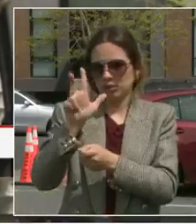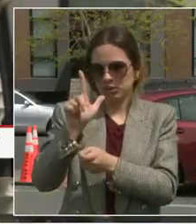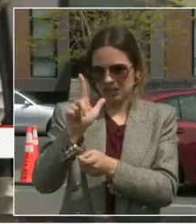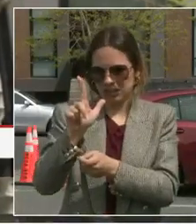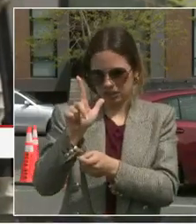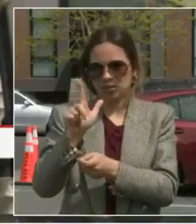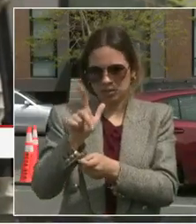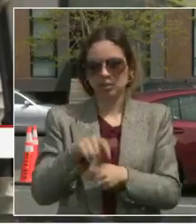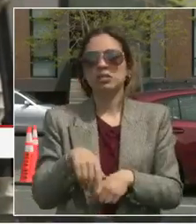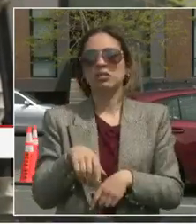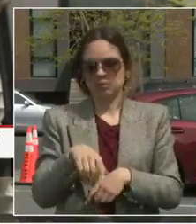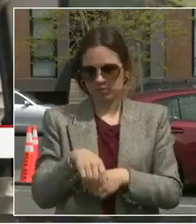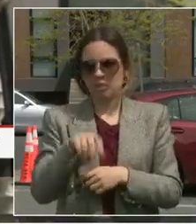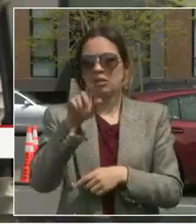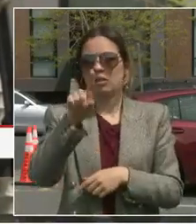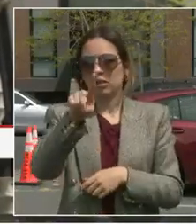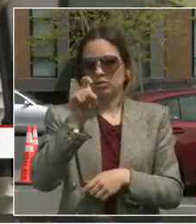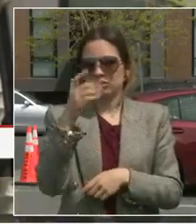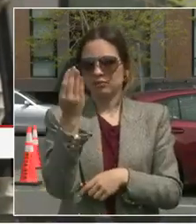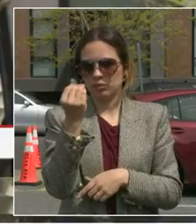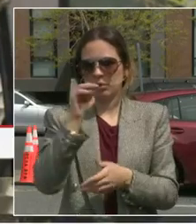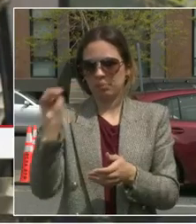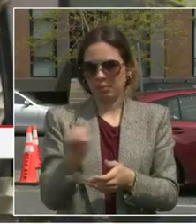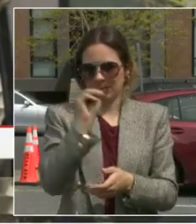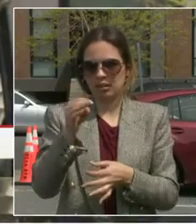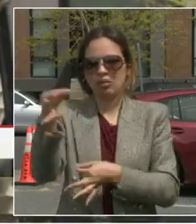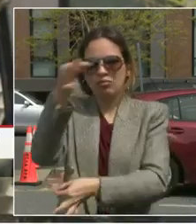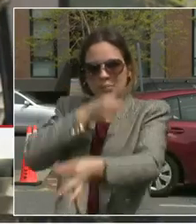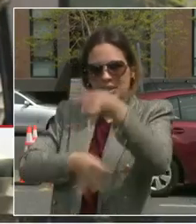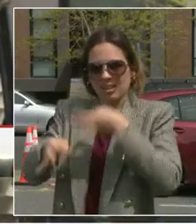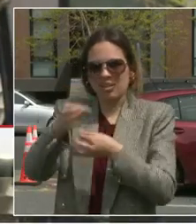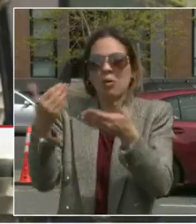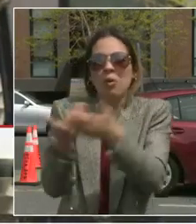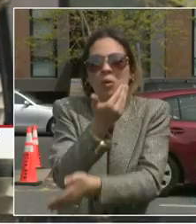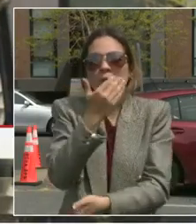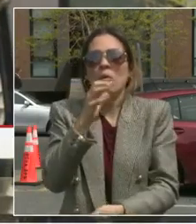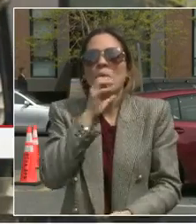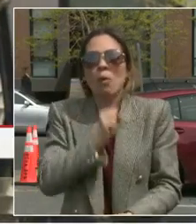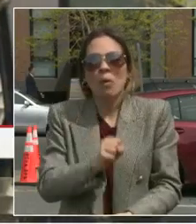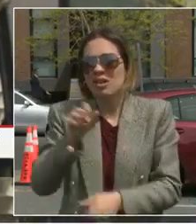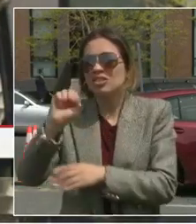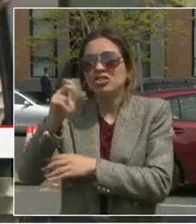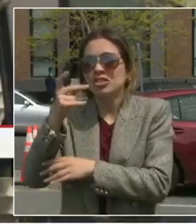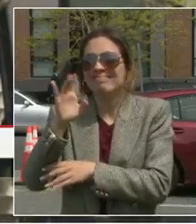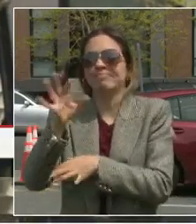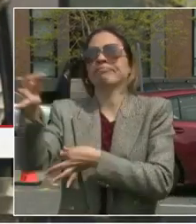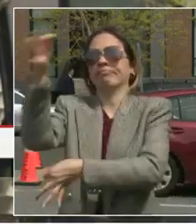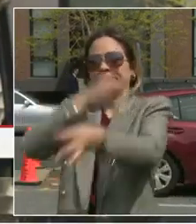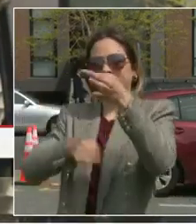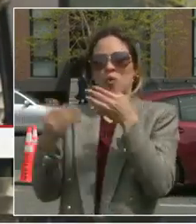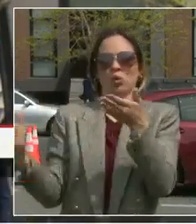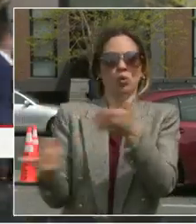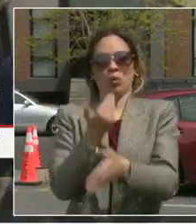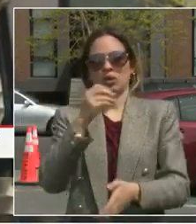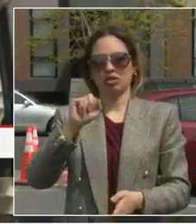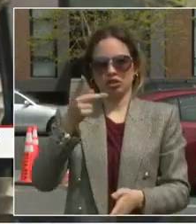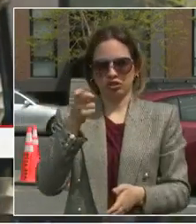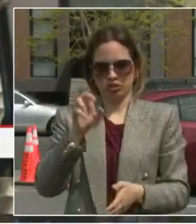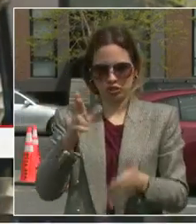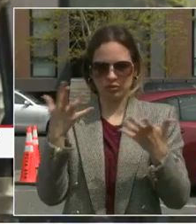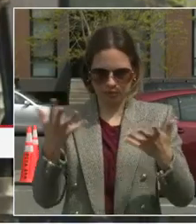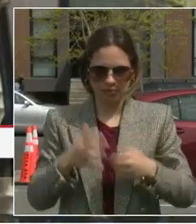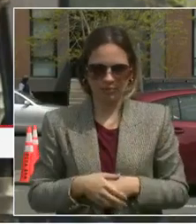to replace aging shelters. And if you want to know how serious we are about that, please visit